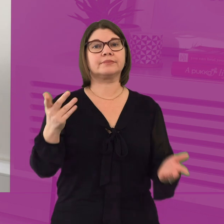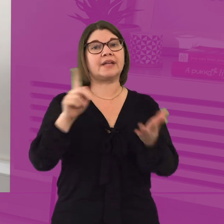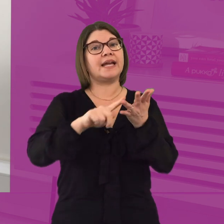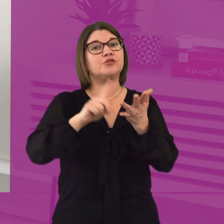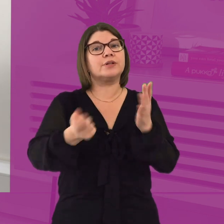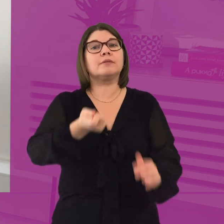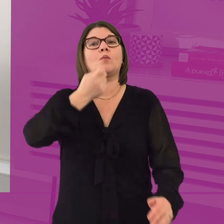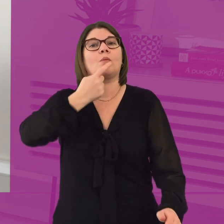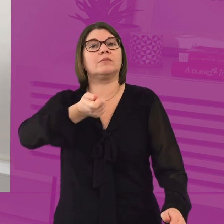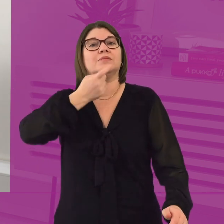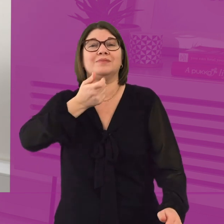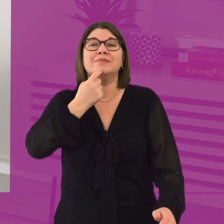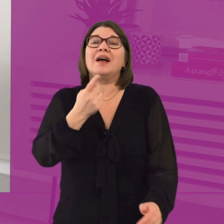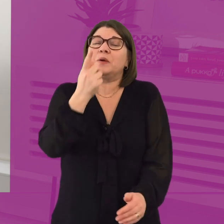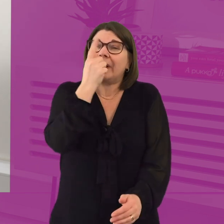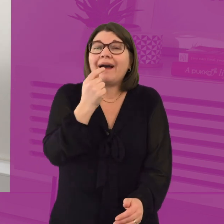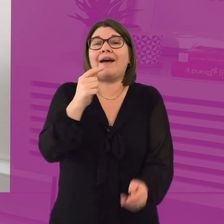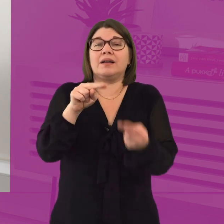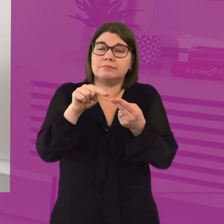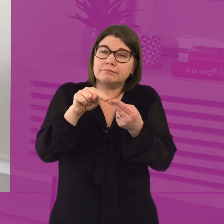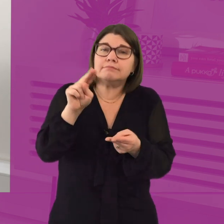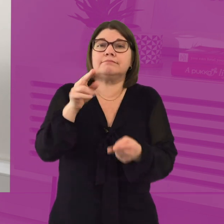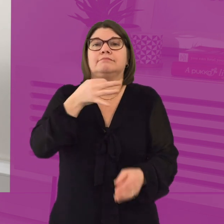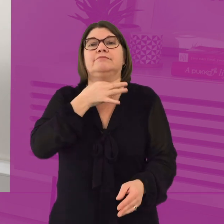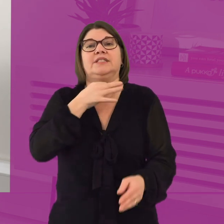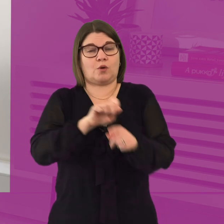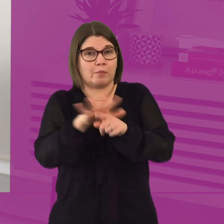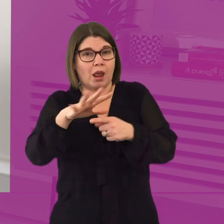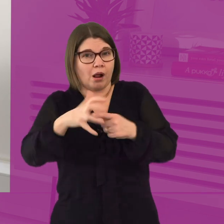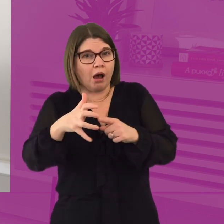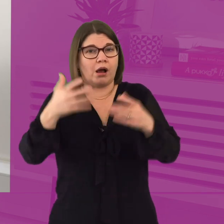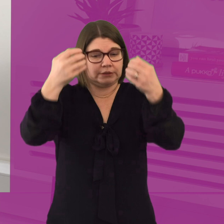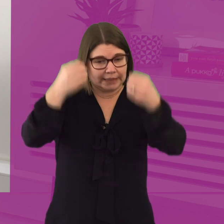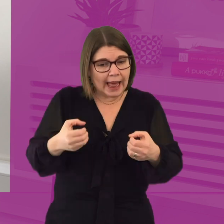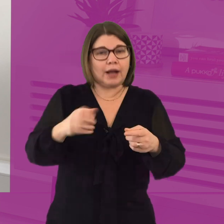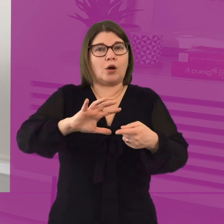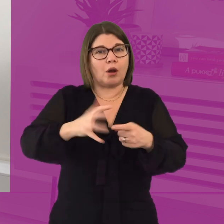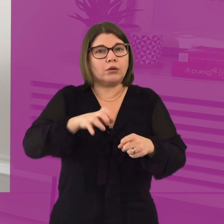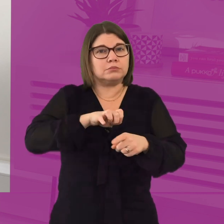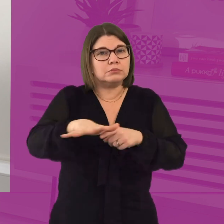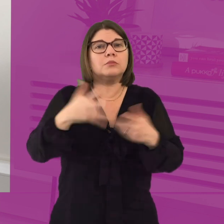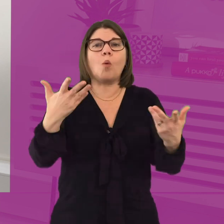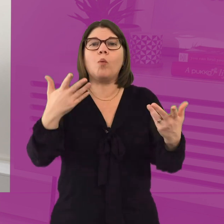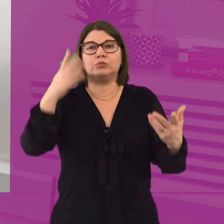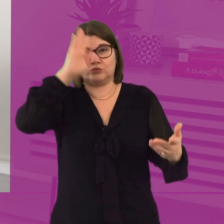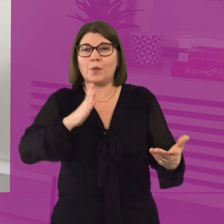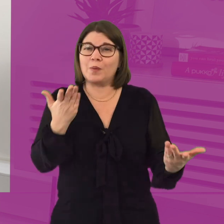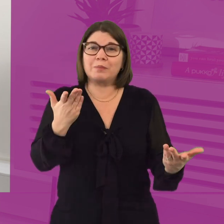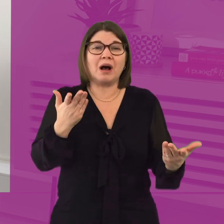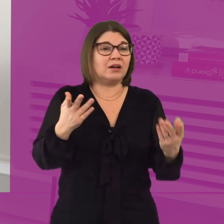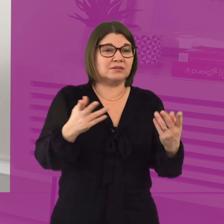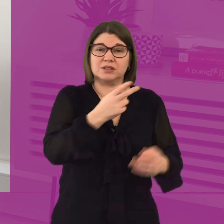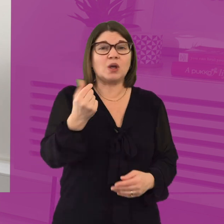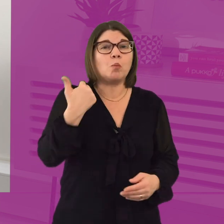you swallow estrogen, there is a very small risk of blood clots, for example, on legs, lungs, or stroke. But for